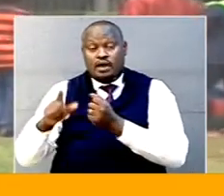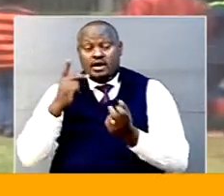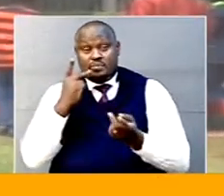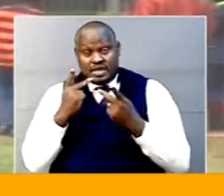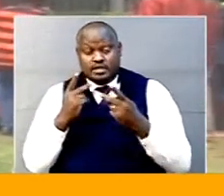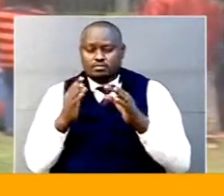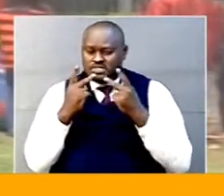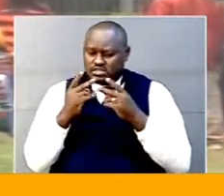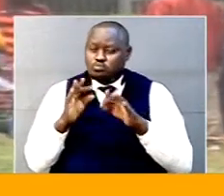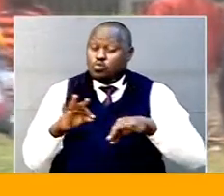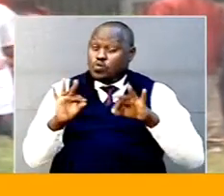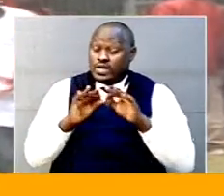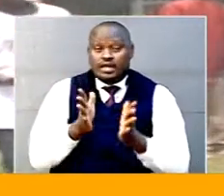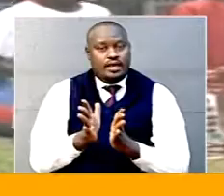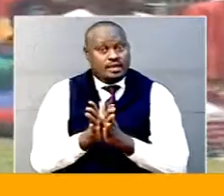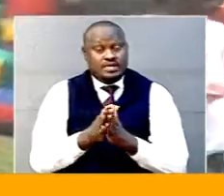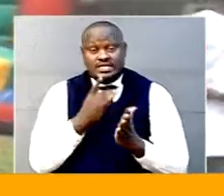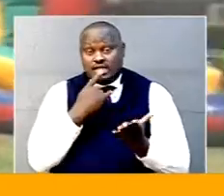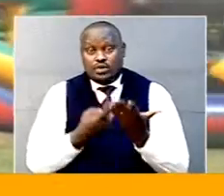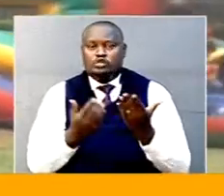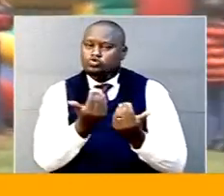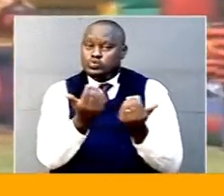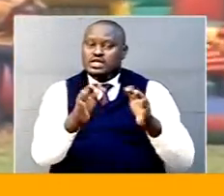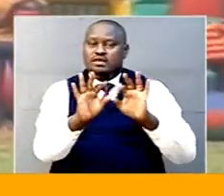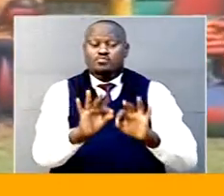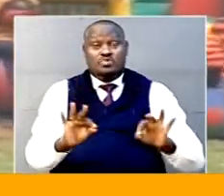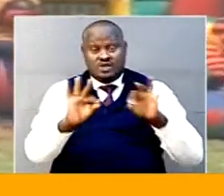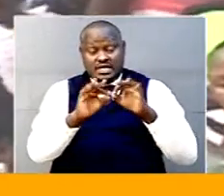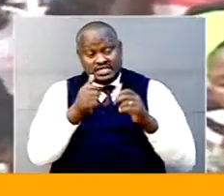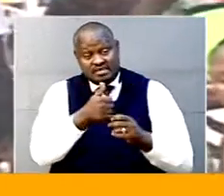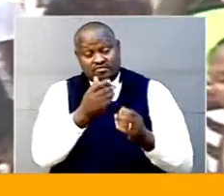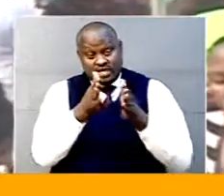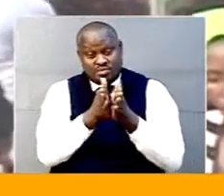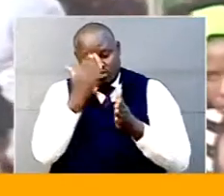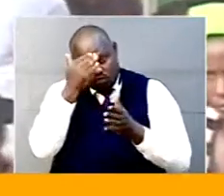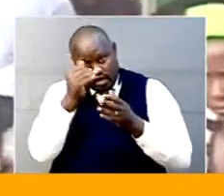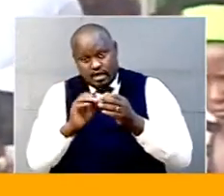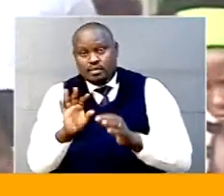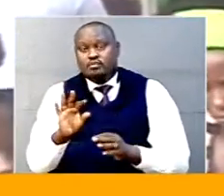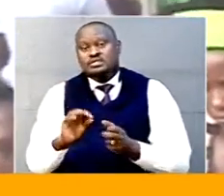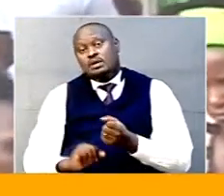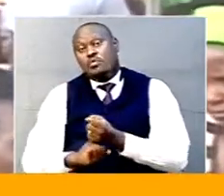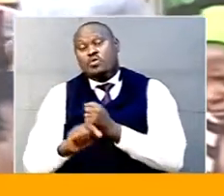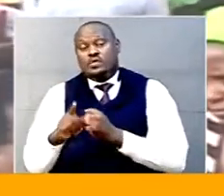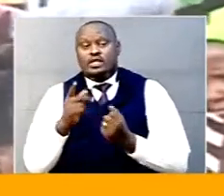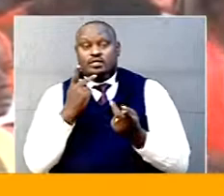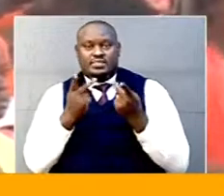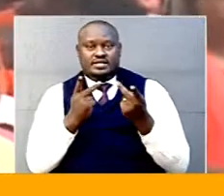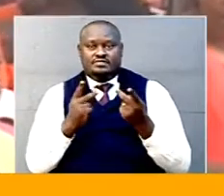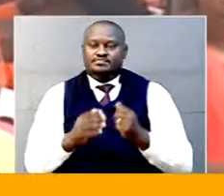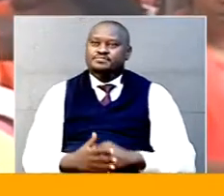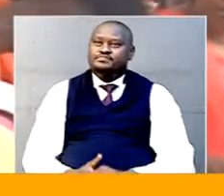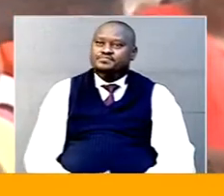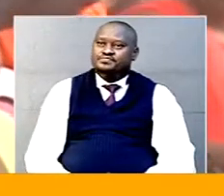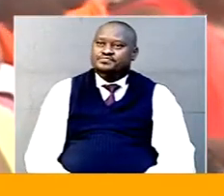party also emphasized the value of children and the reason why they sponsored their party. This program, conducted by